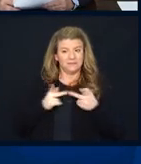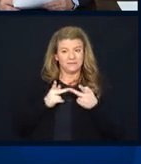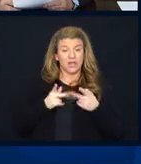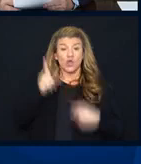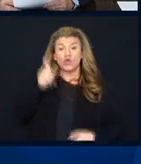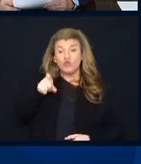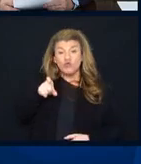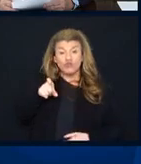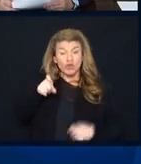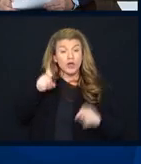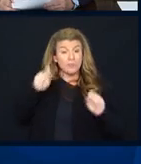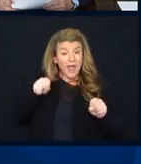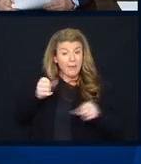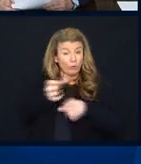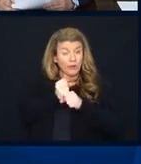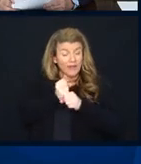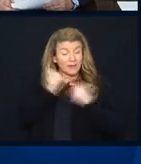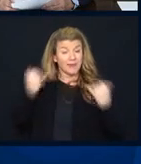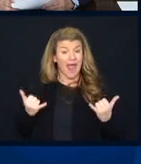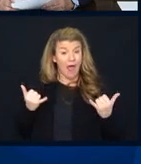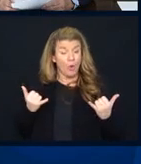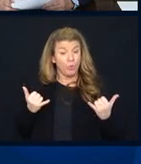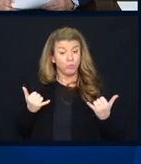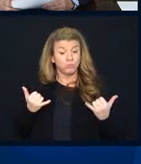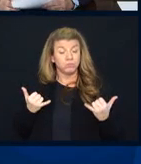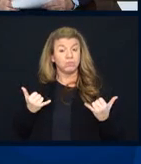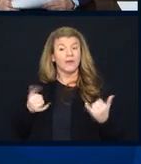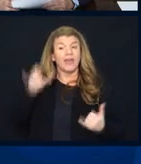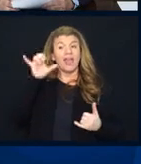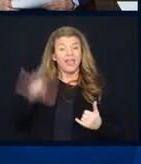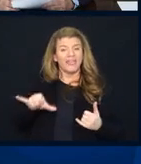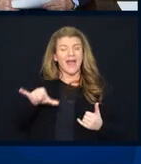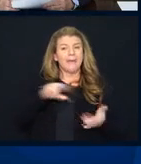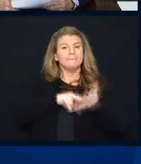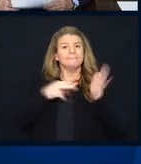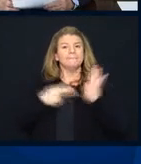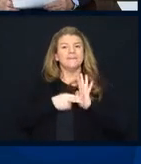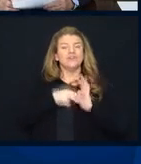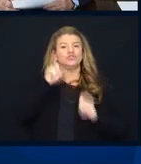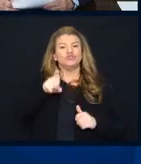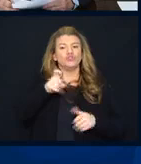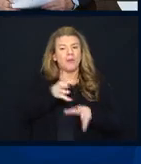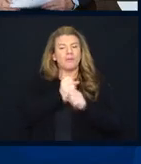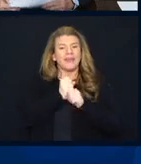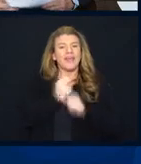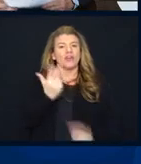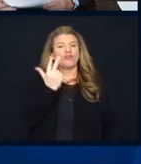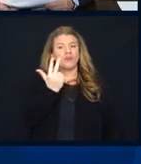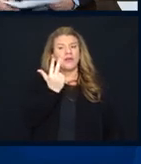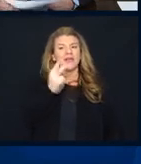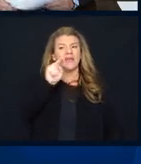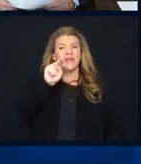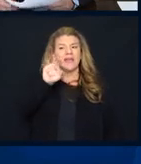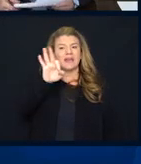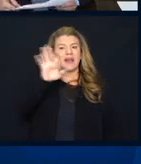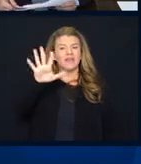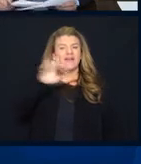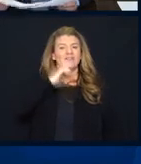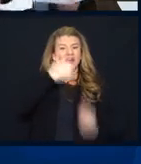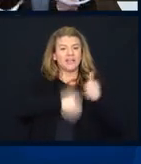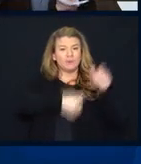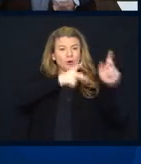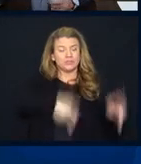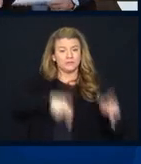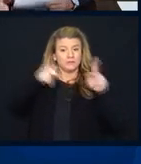should be able to get them now, and that is you should be able to get 3 N95 masks per person.